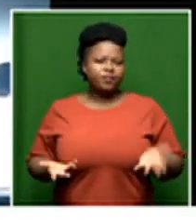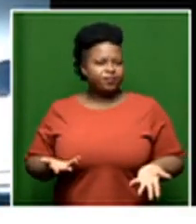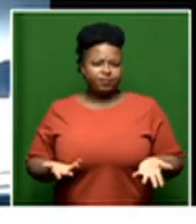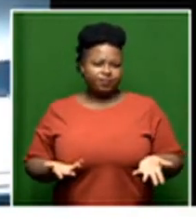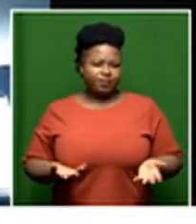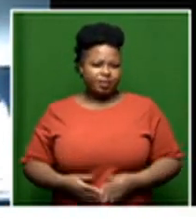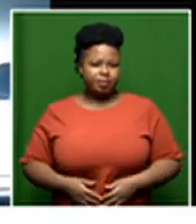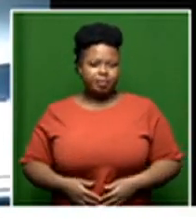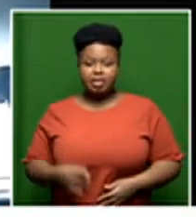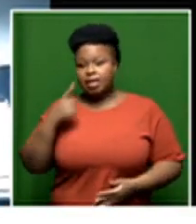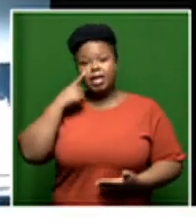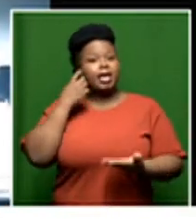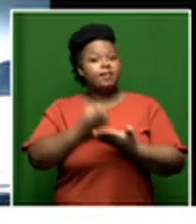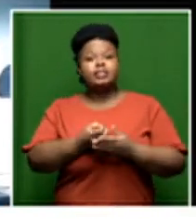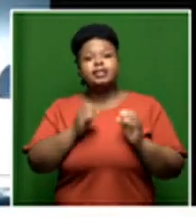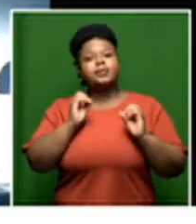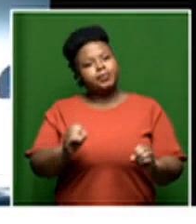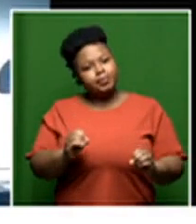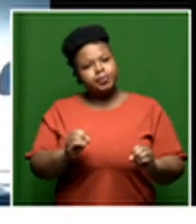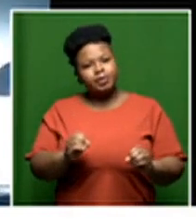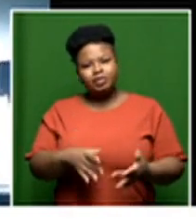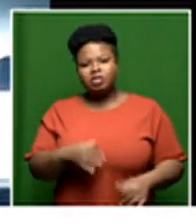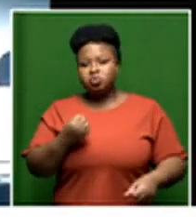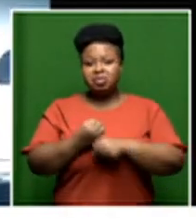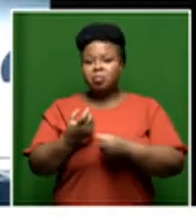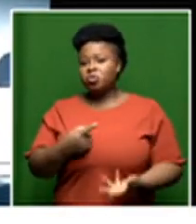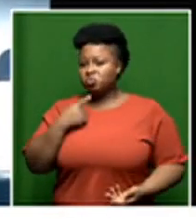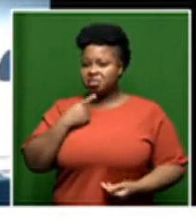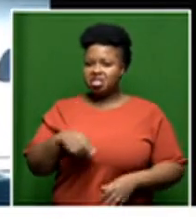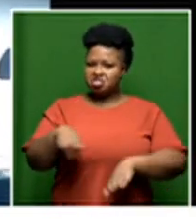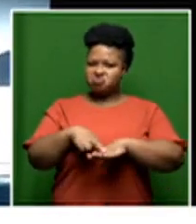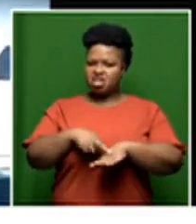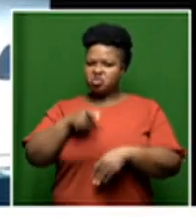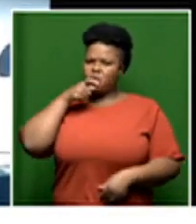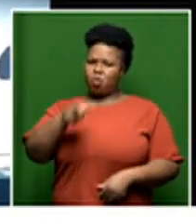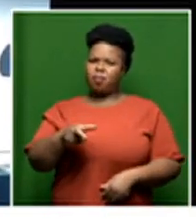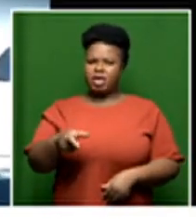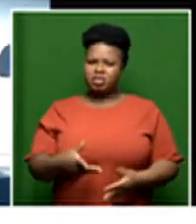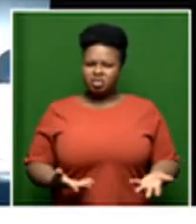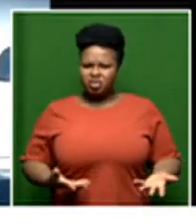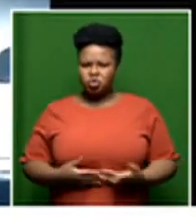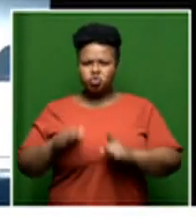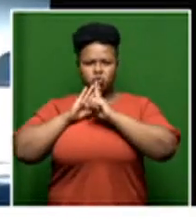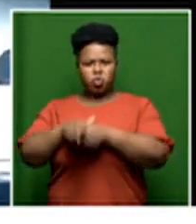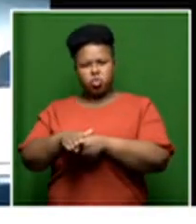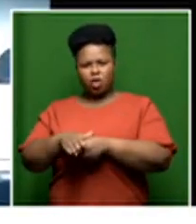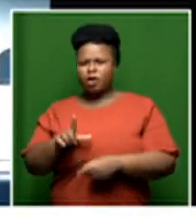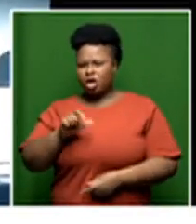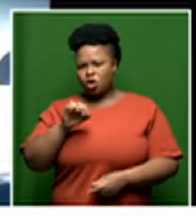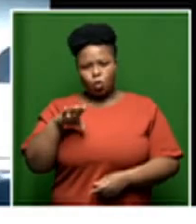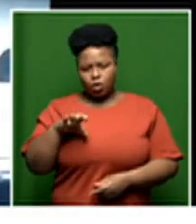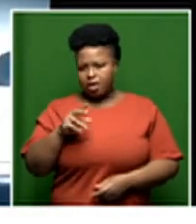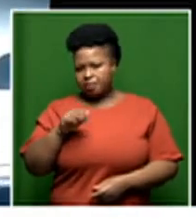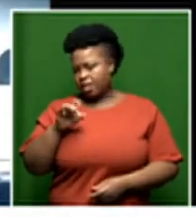There is no evidence that backs the fact that there was a racial statement or there was a racial comment that was made by Luc